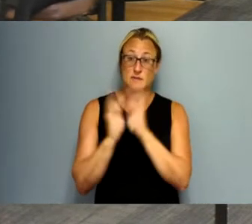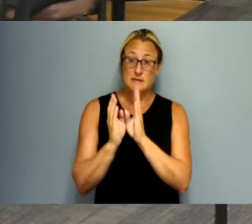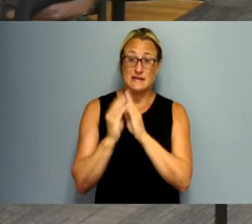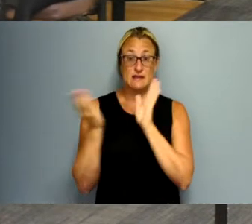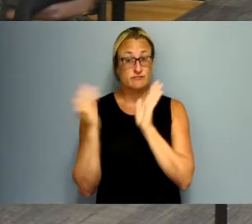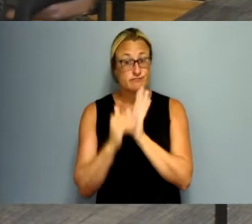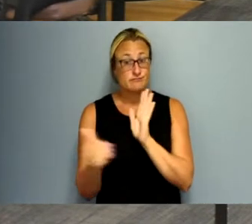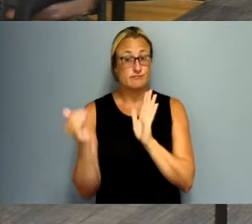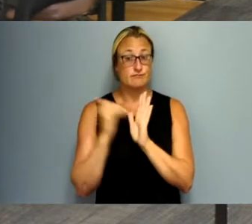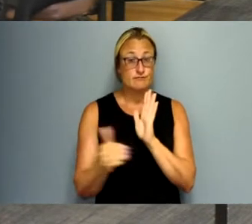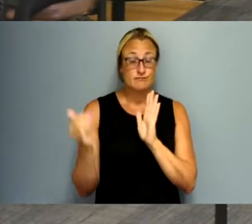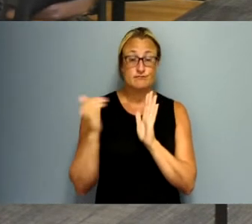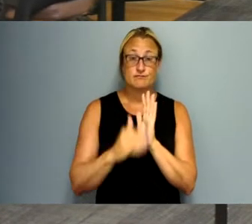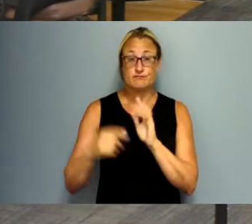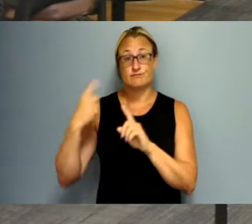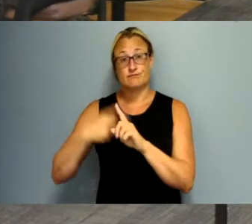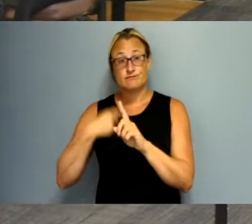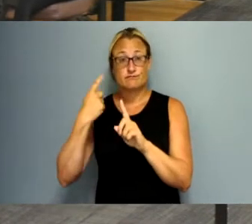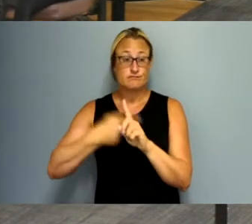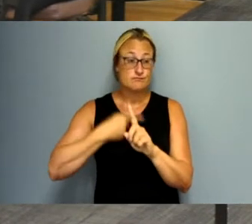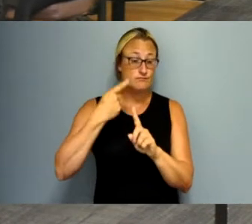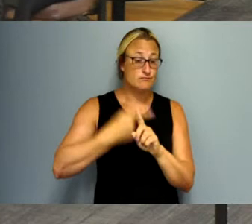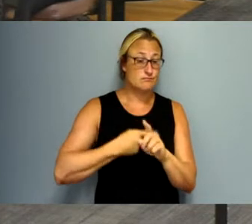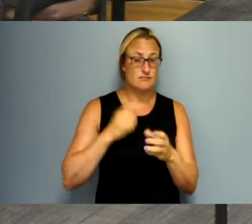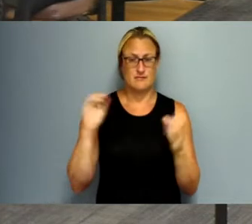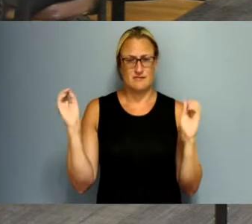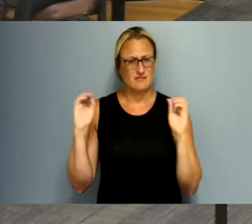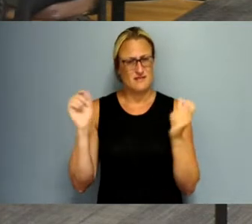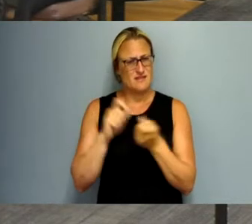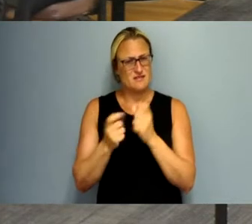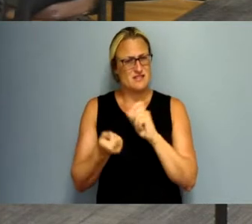month, and nothing changes.